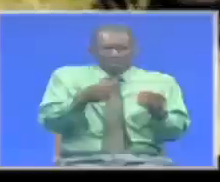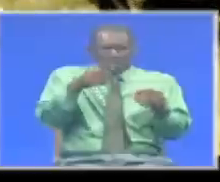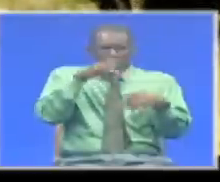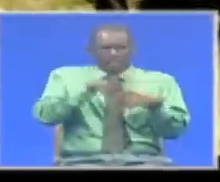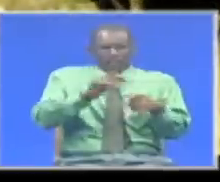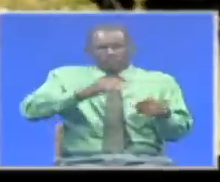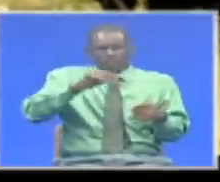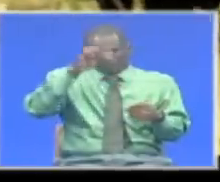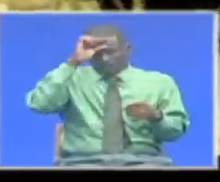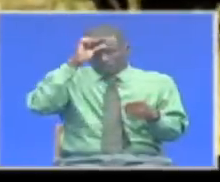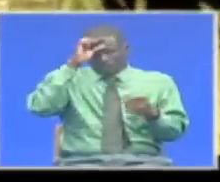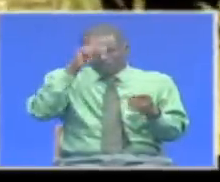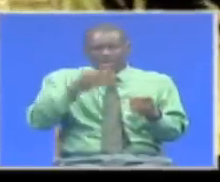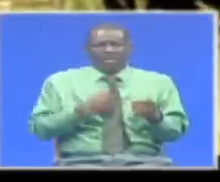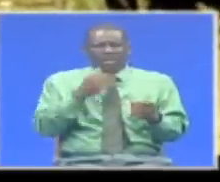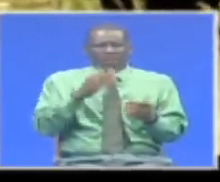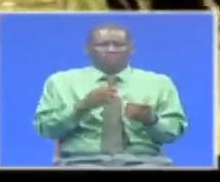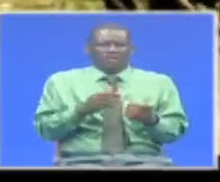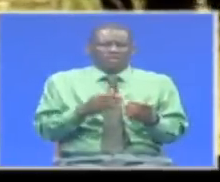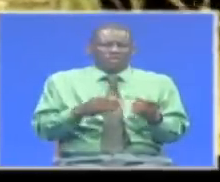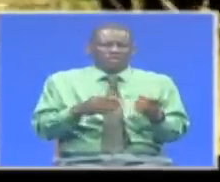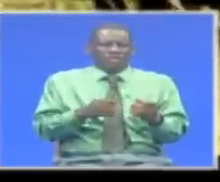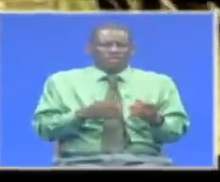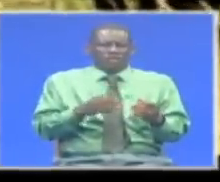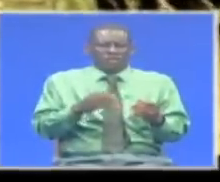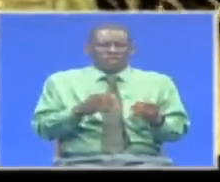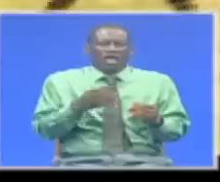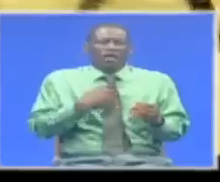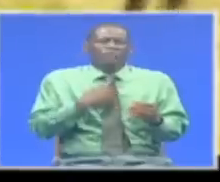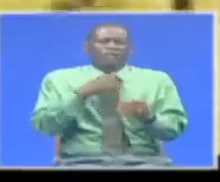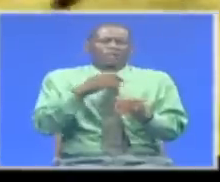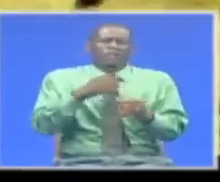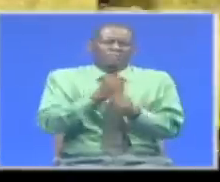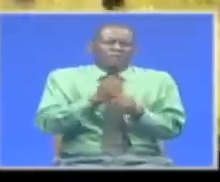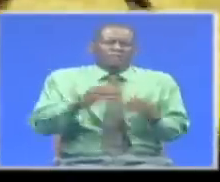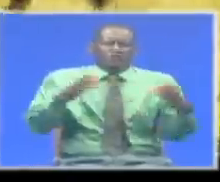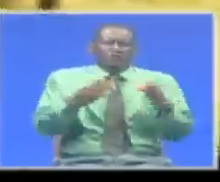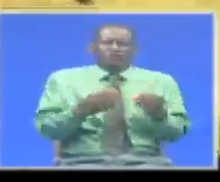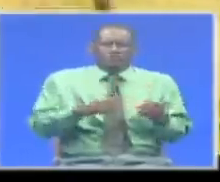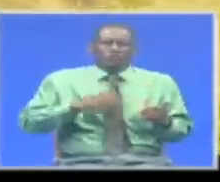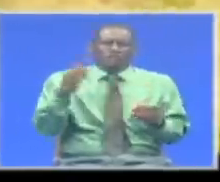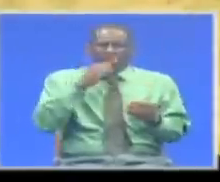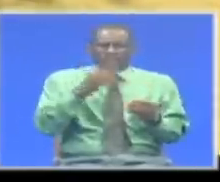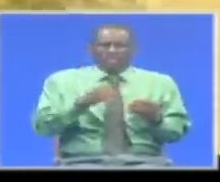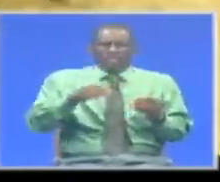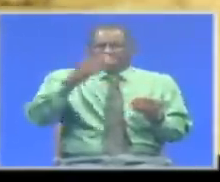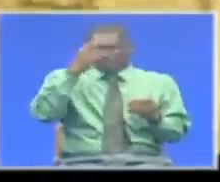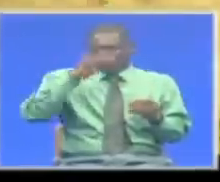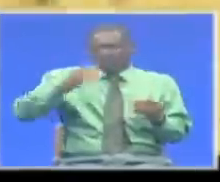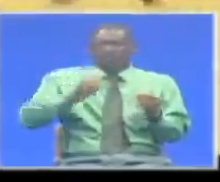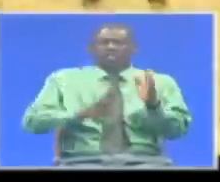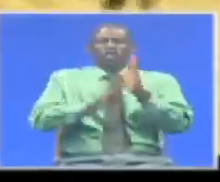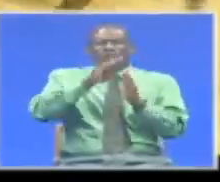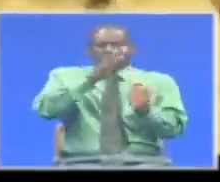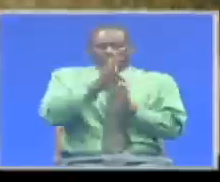at the moment and seemingly insulated the community from the harsh reality. According to the Narok County Development Plan 2018